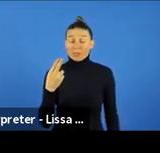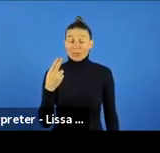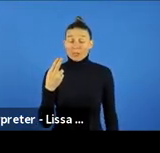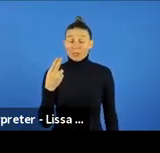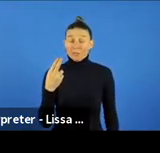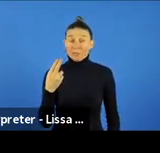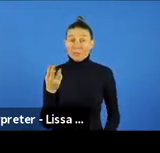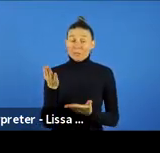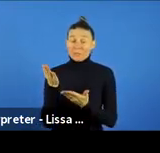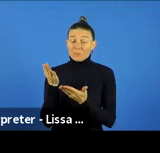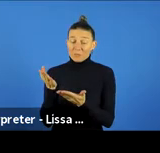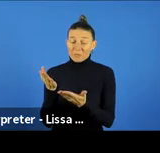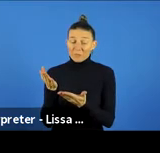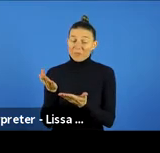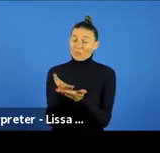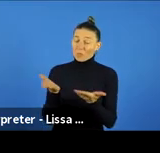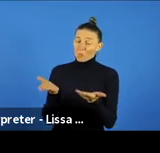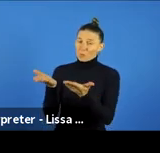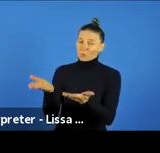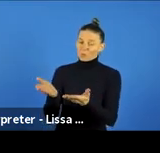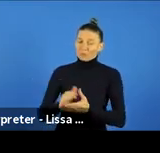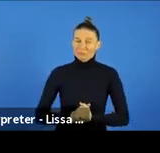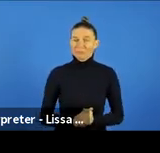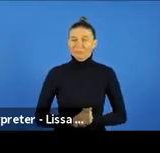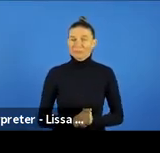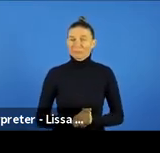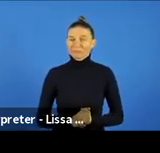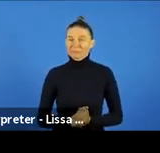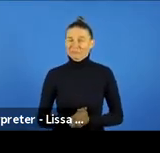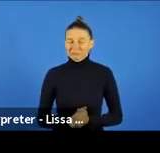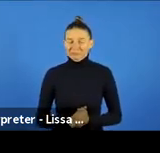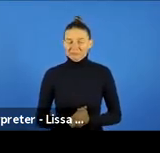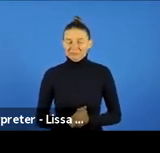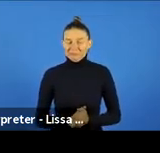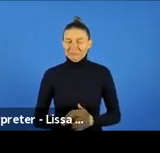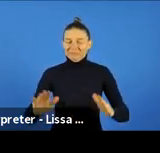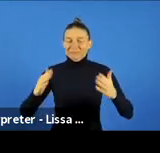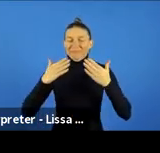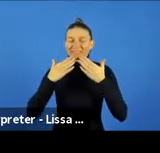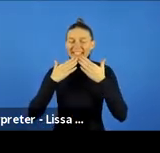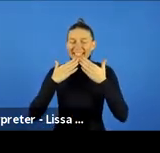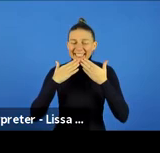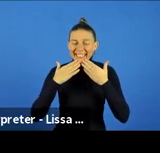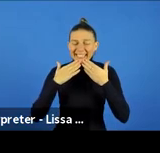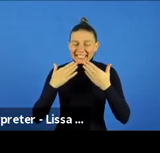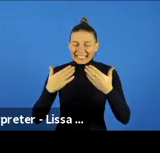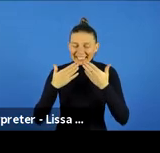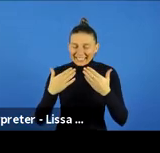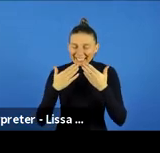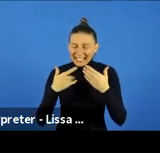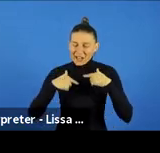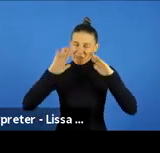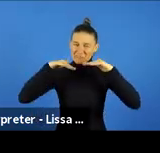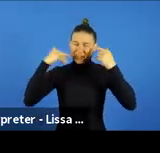for Ruturo, the floor is yours. Thank you so much. It's a pleasure being here. Well, I'm